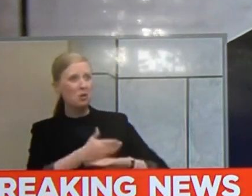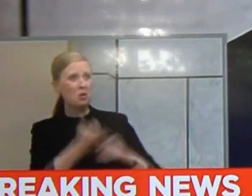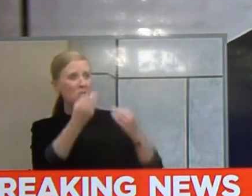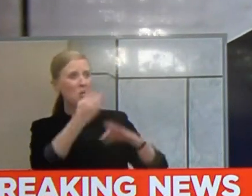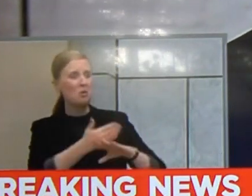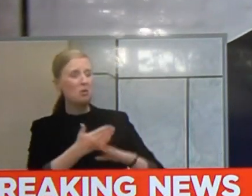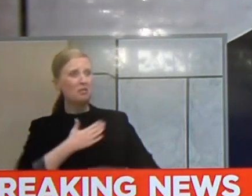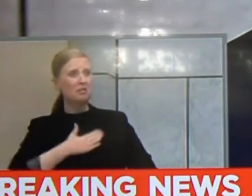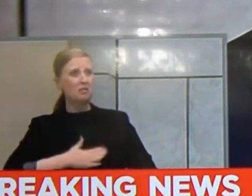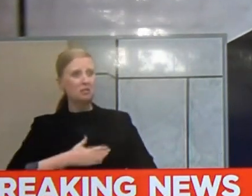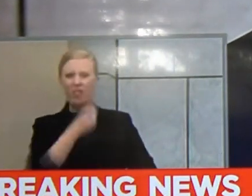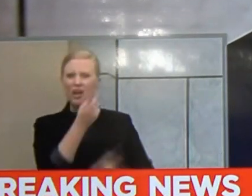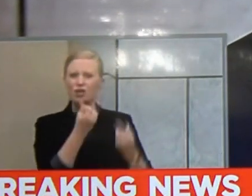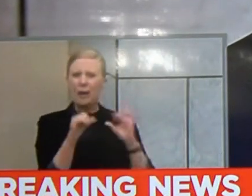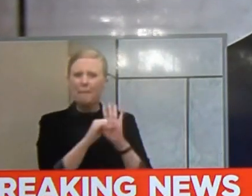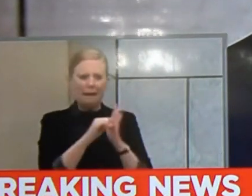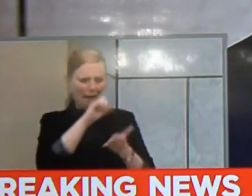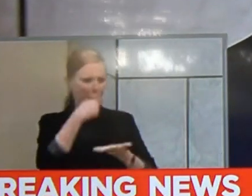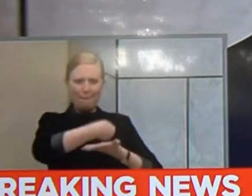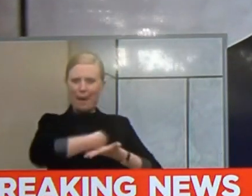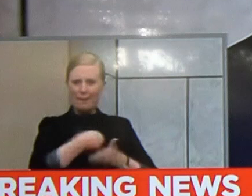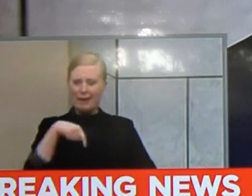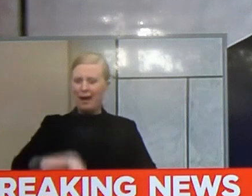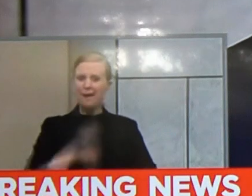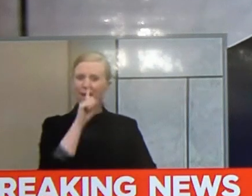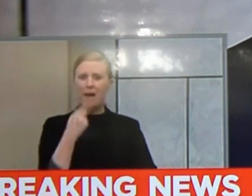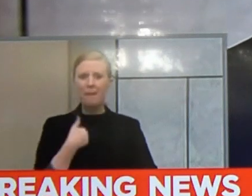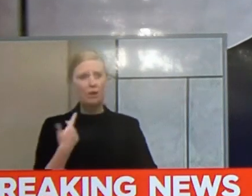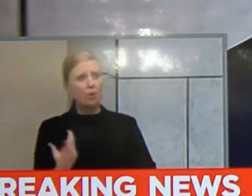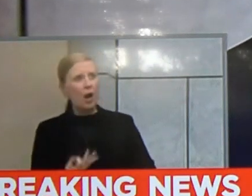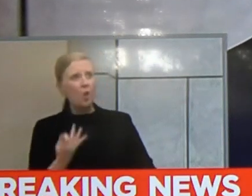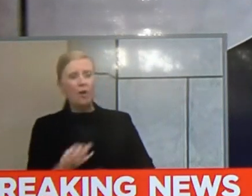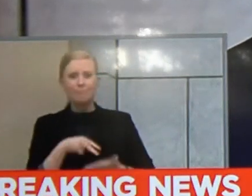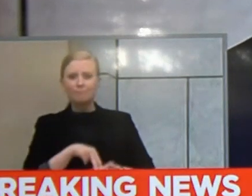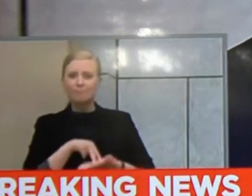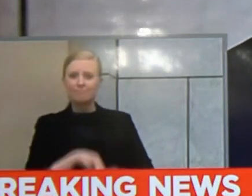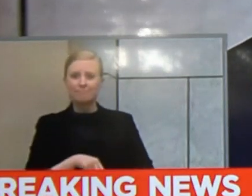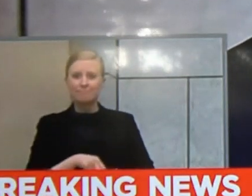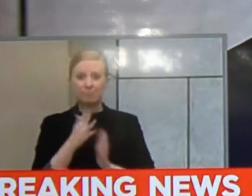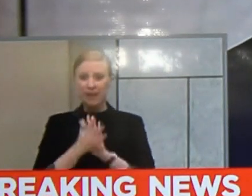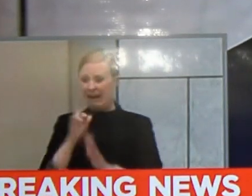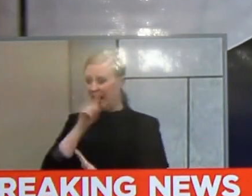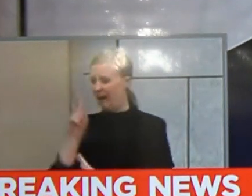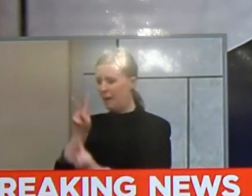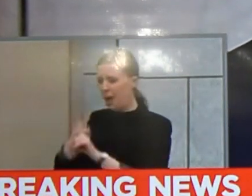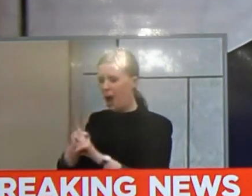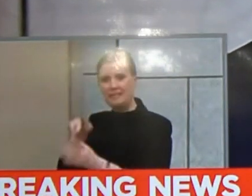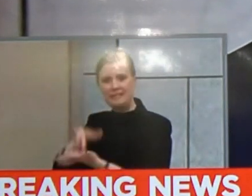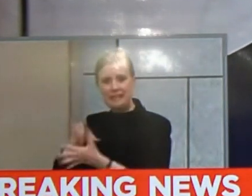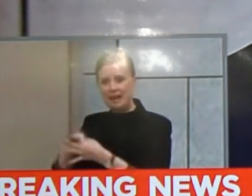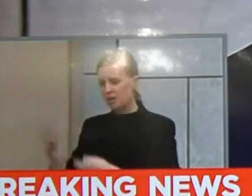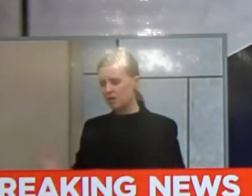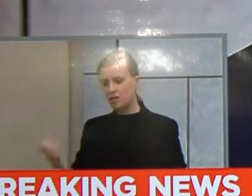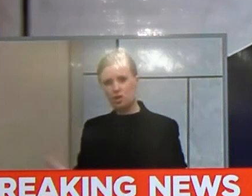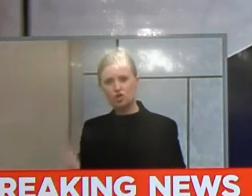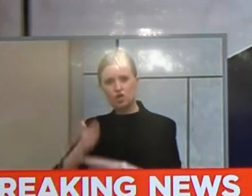those people do for the next month if they're not being, they're not going to go into job seeker, but they aren't able to get that $1,500 a fortnight from